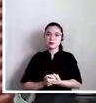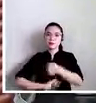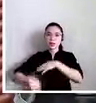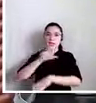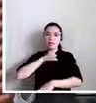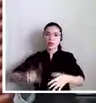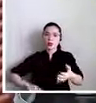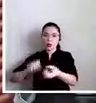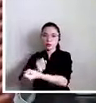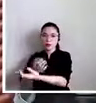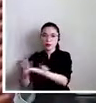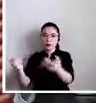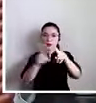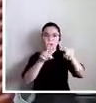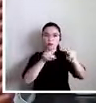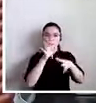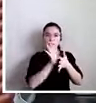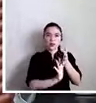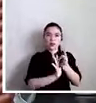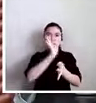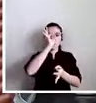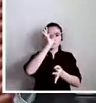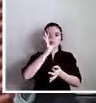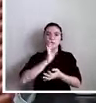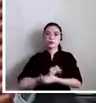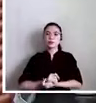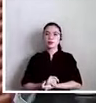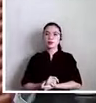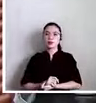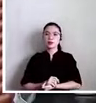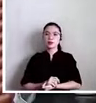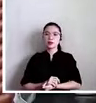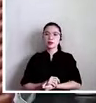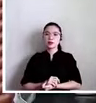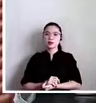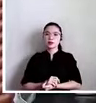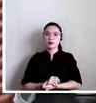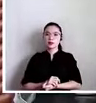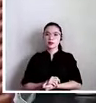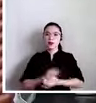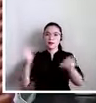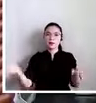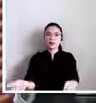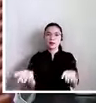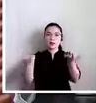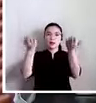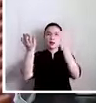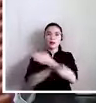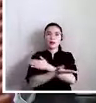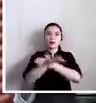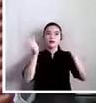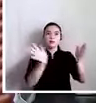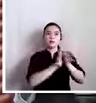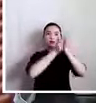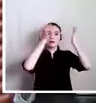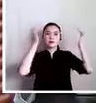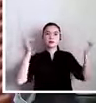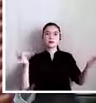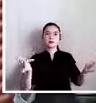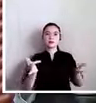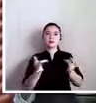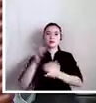you. And with your spirit. Lift up your hearts. We'll lift them